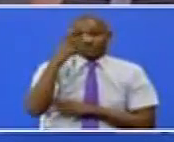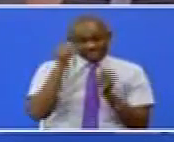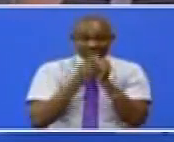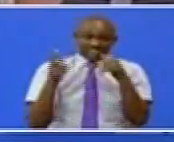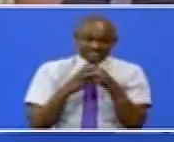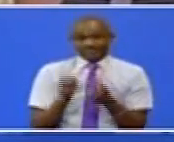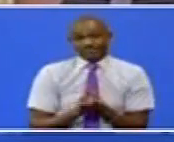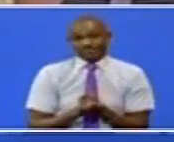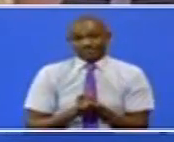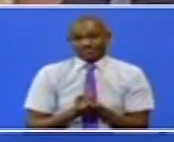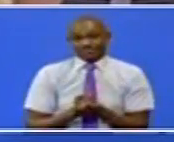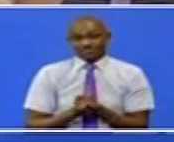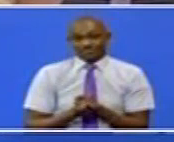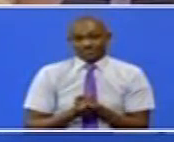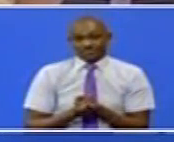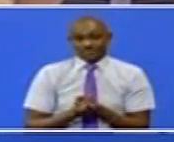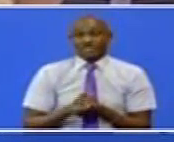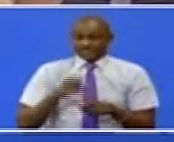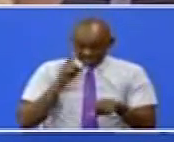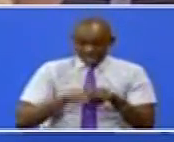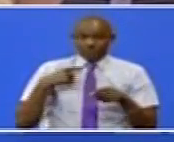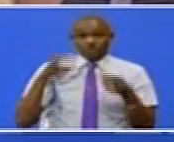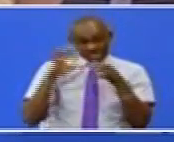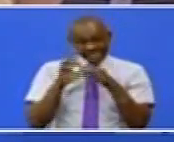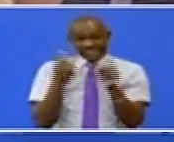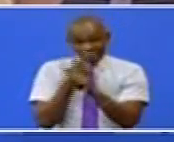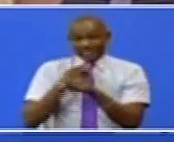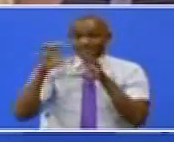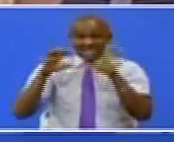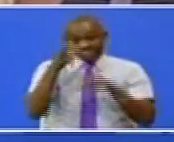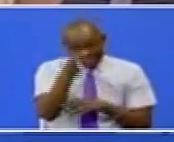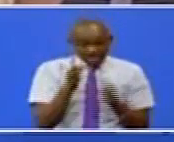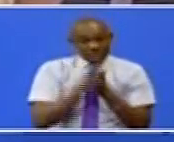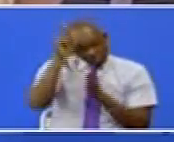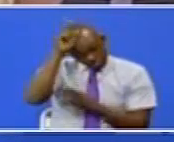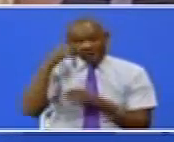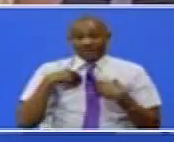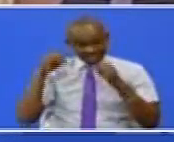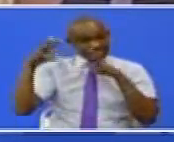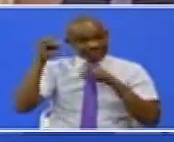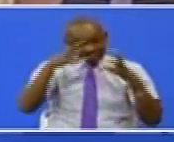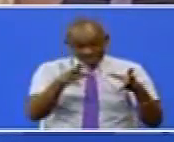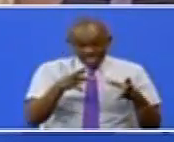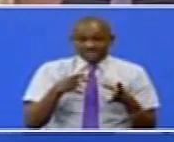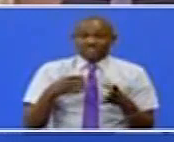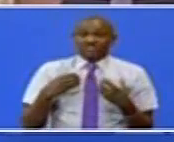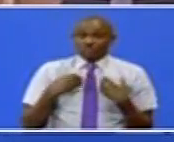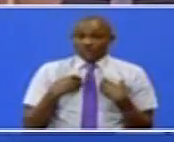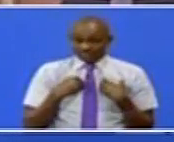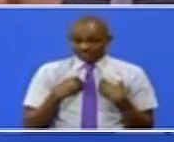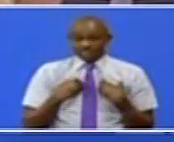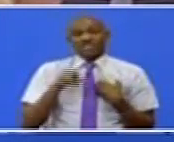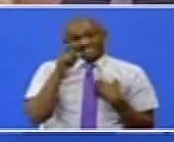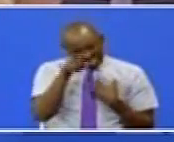2017. By connecting market centers and rural households to power, we